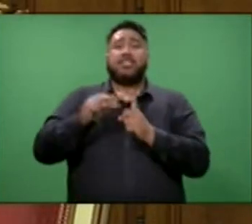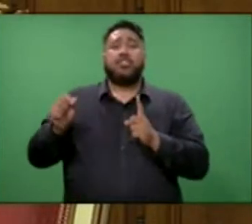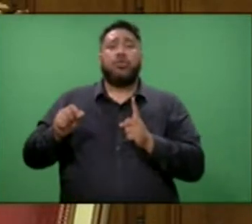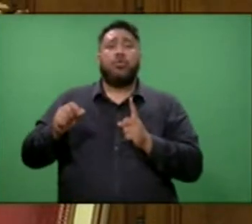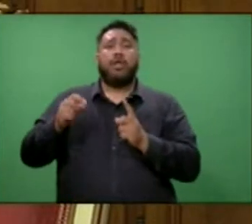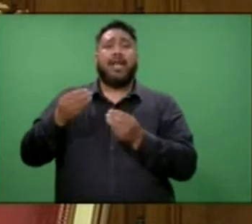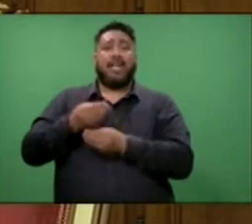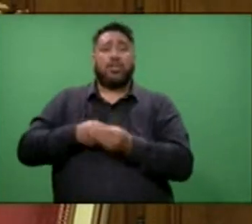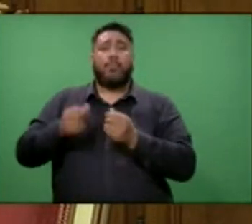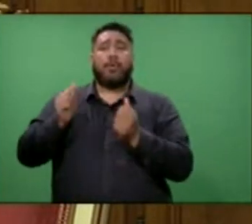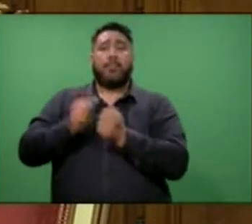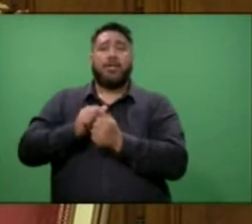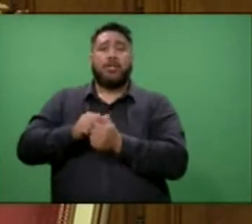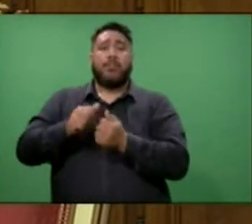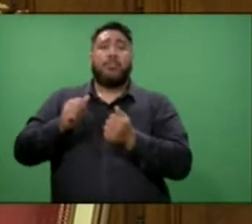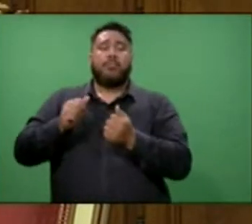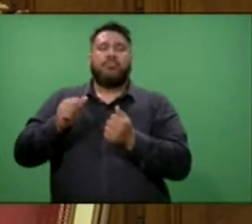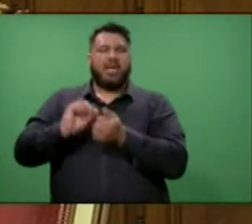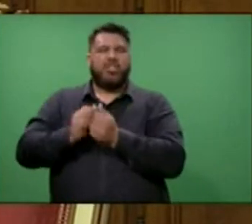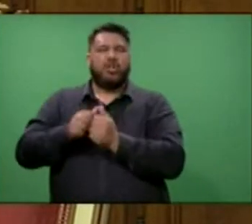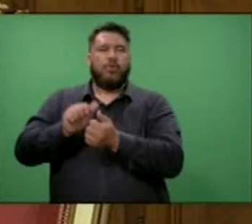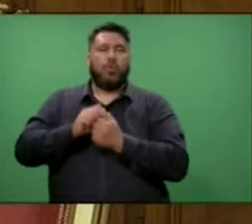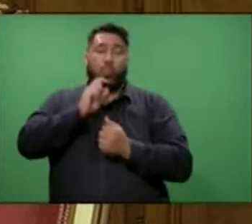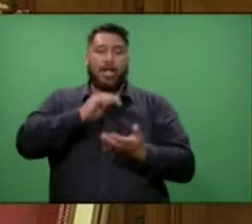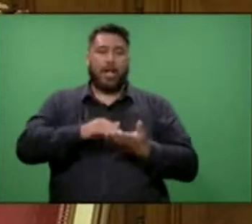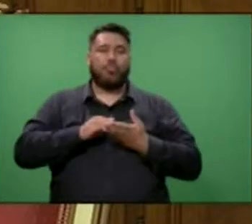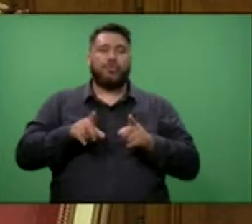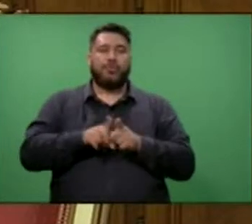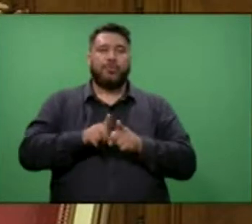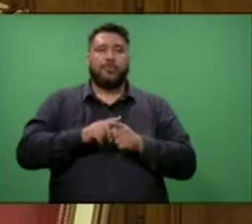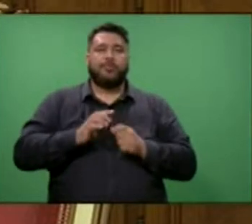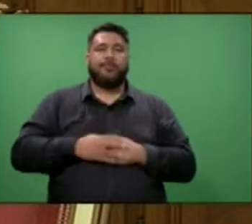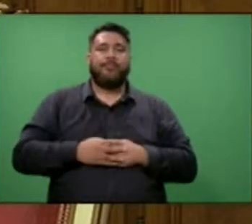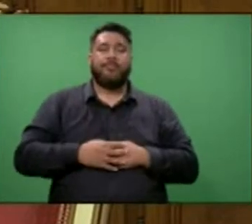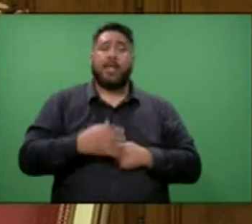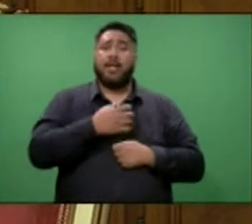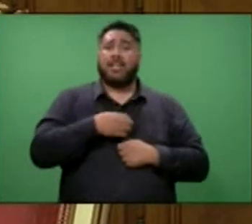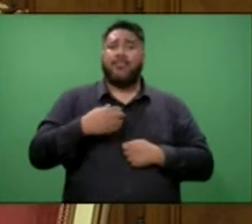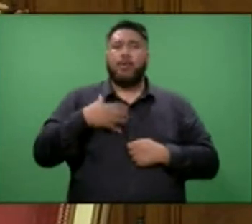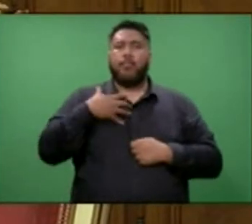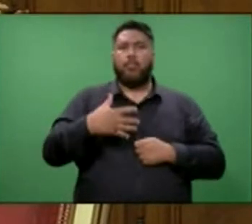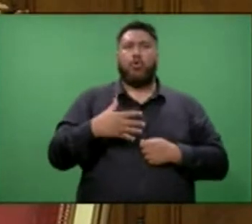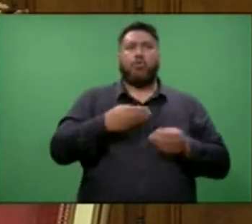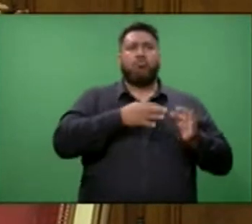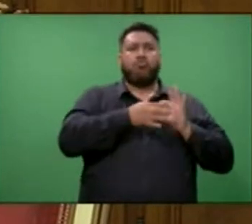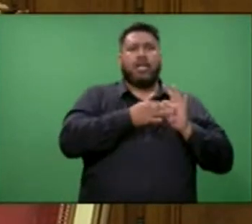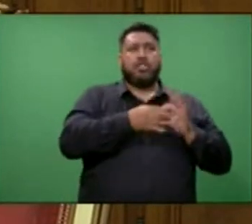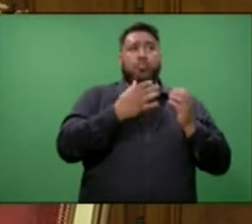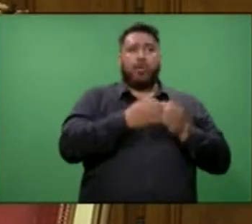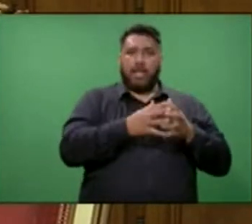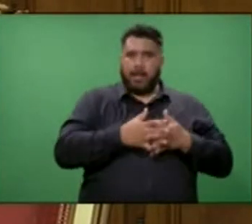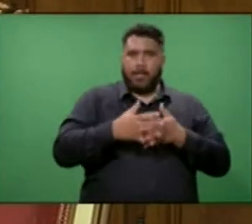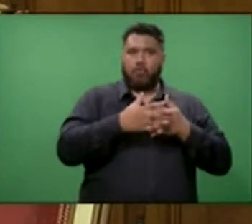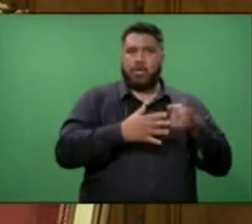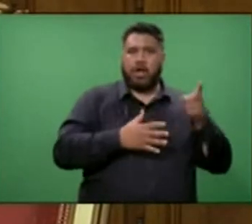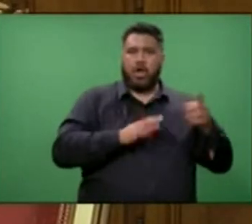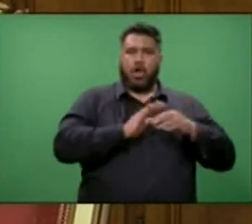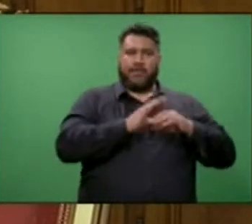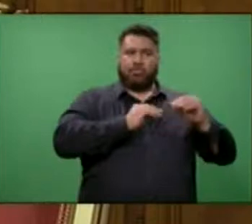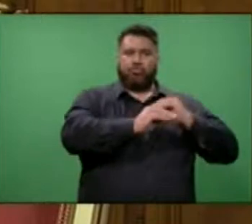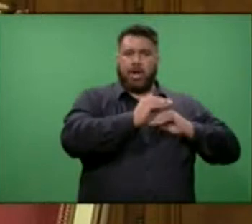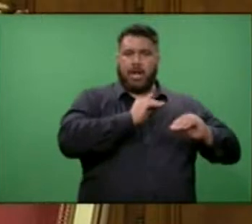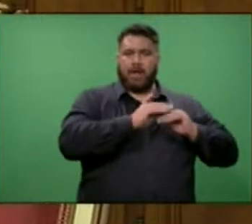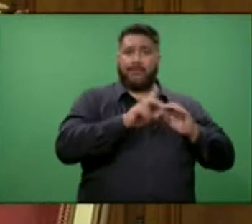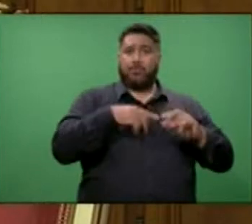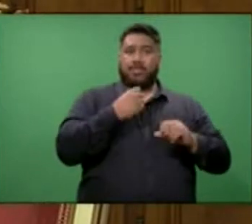Agreement. The government will continue to progress our trade relationship with the United States, including into